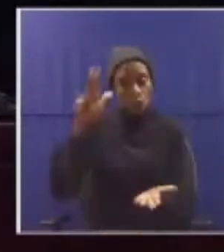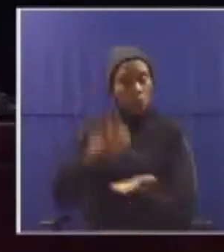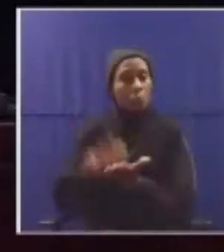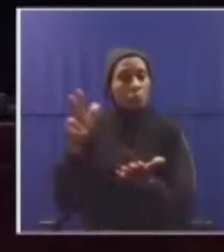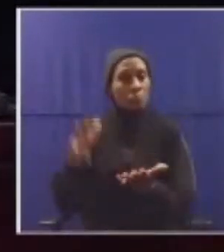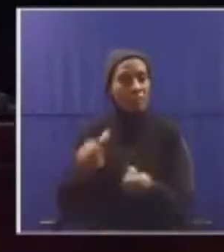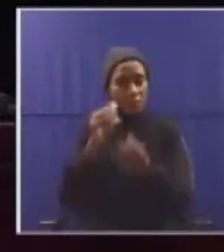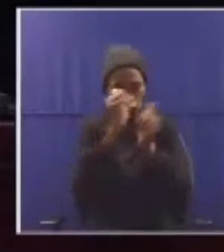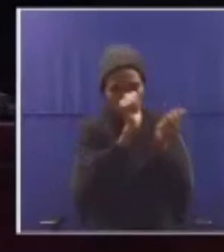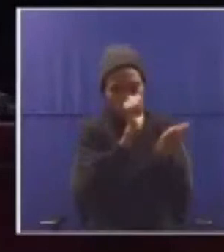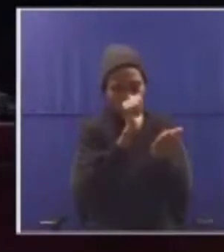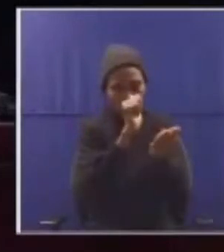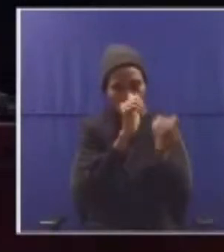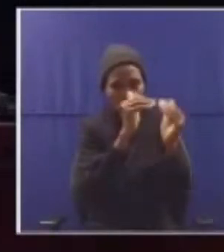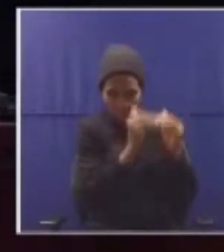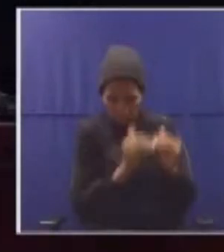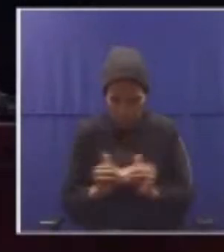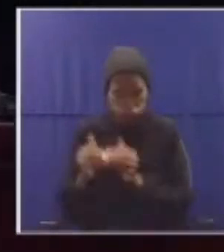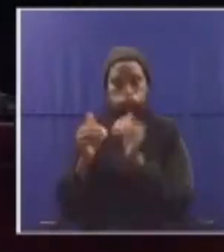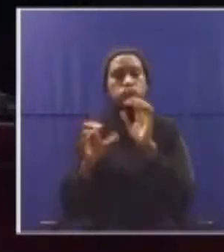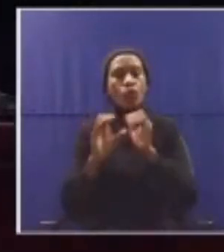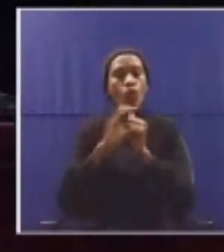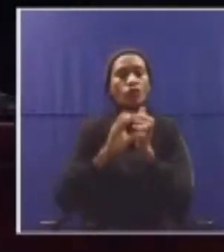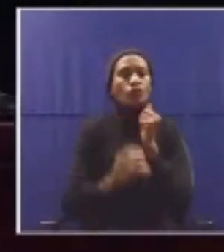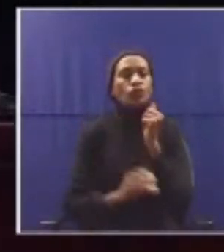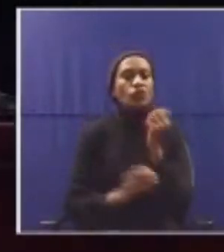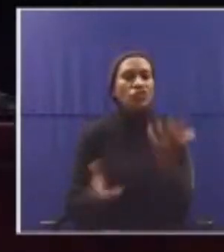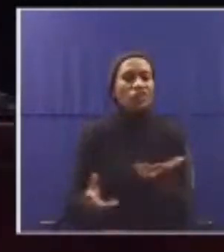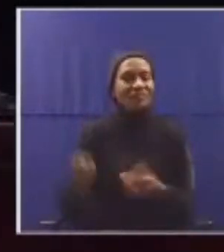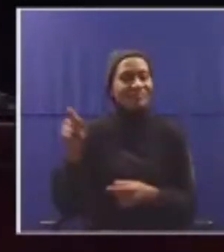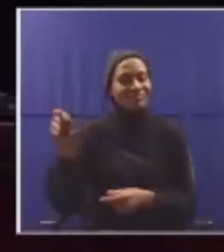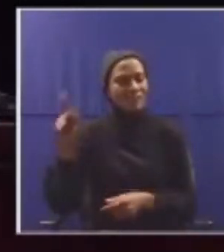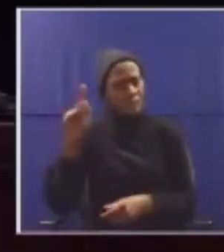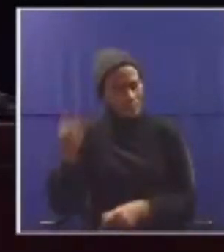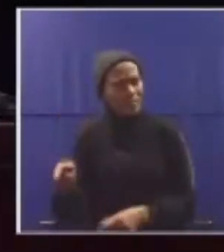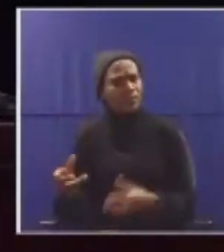democratic constitution. We want them to have